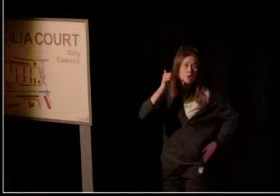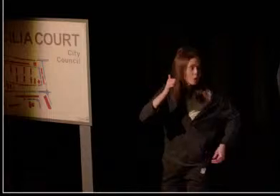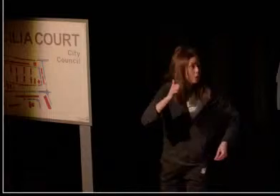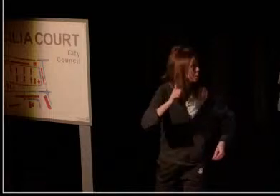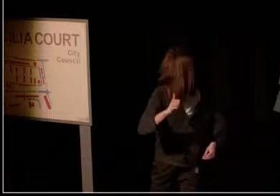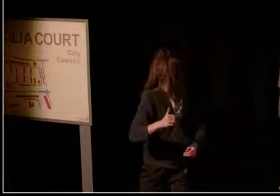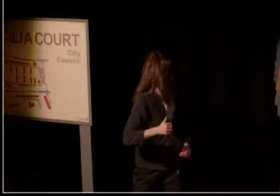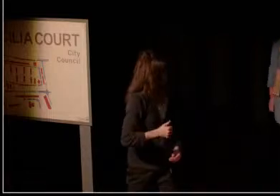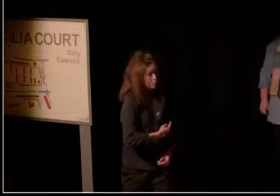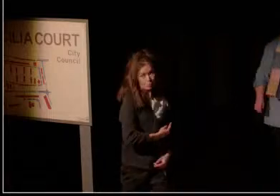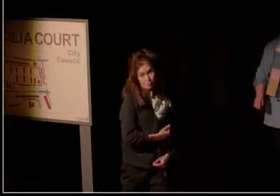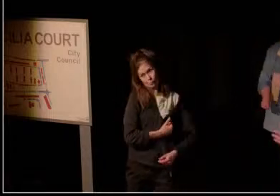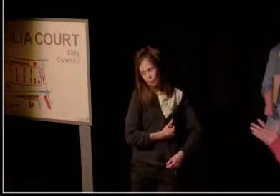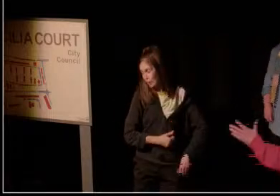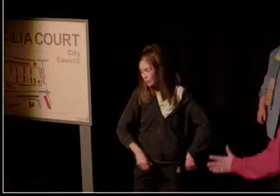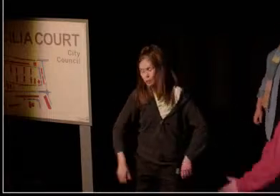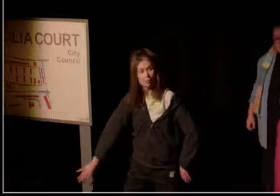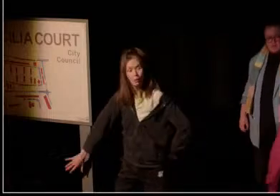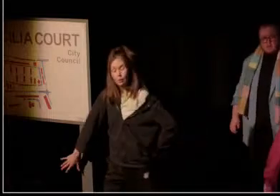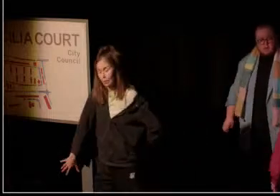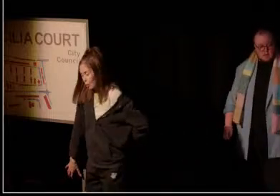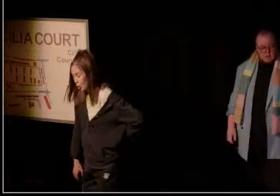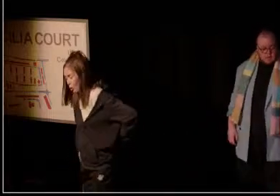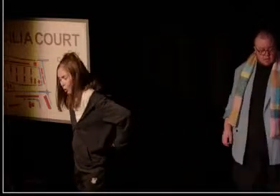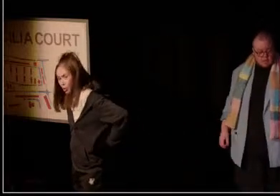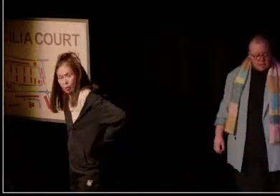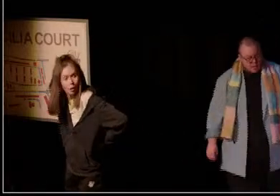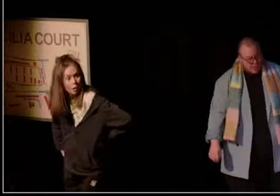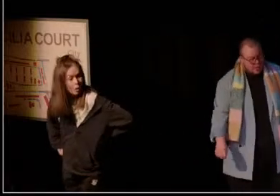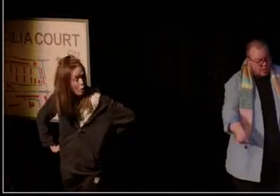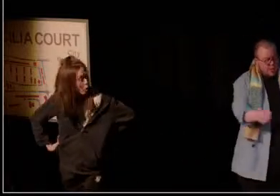Oh, here comes Polixenes.